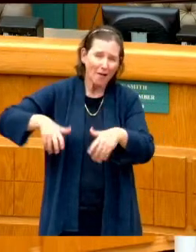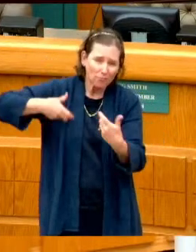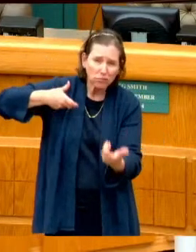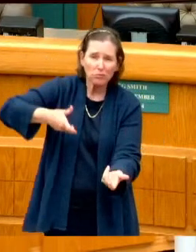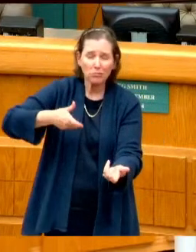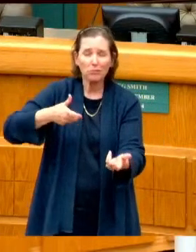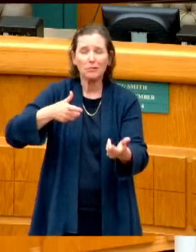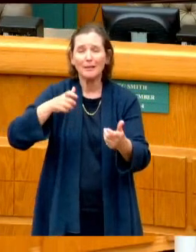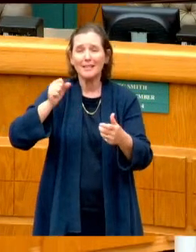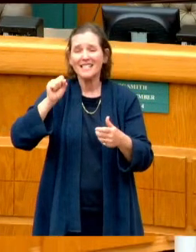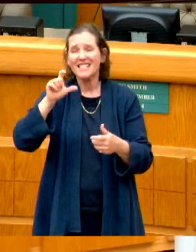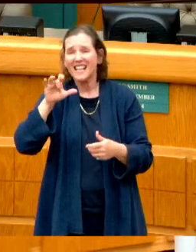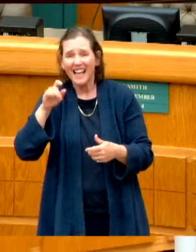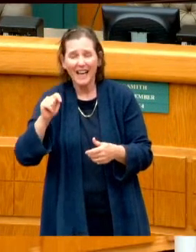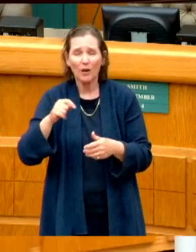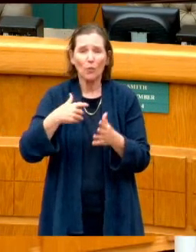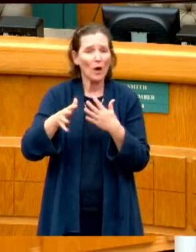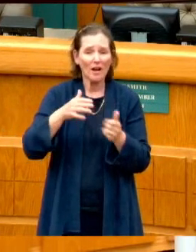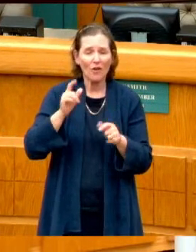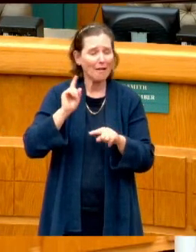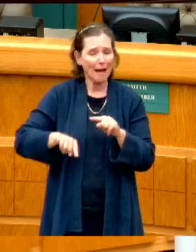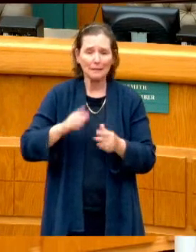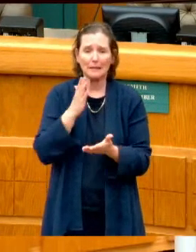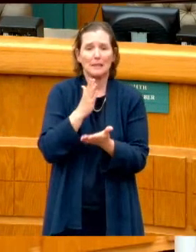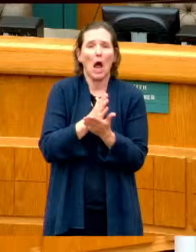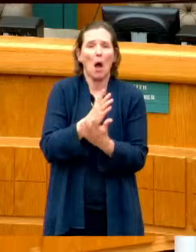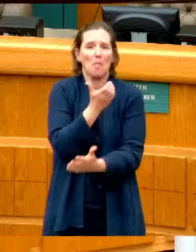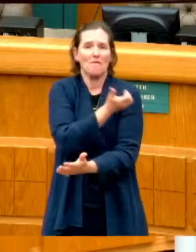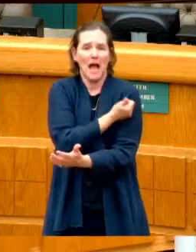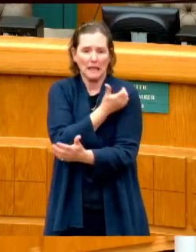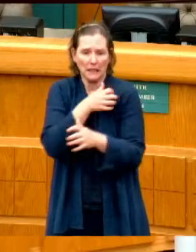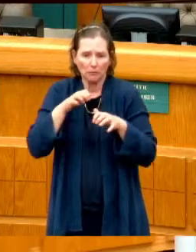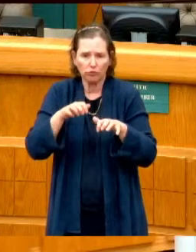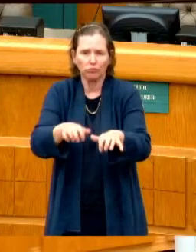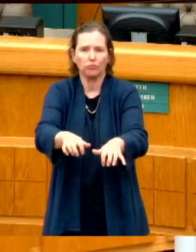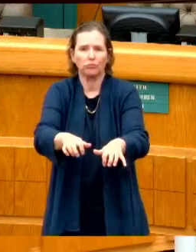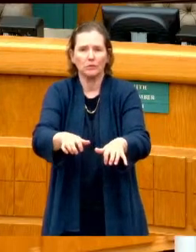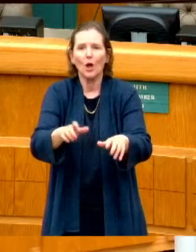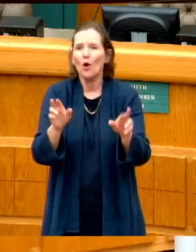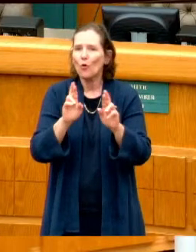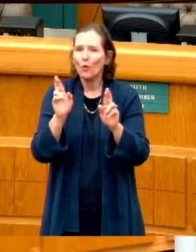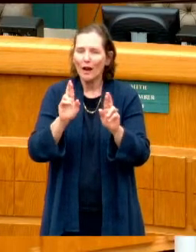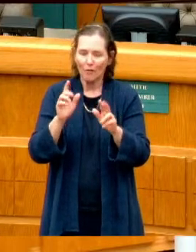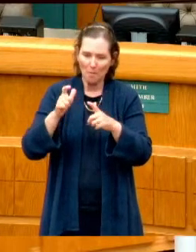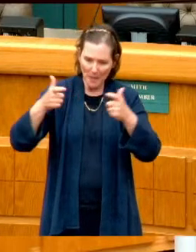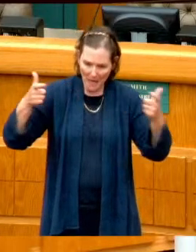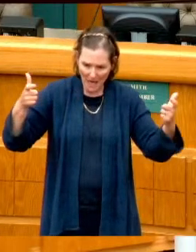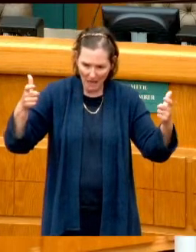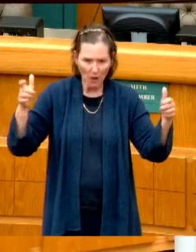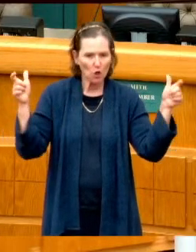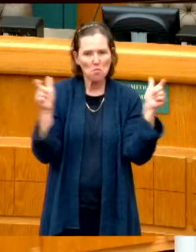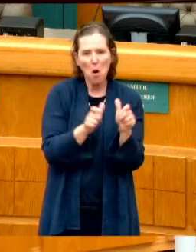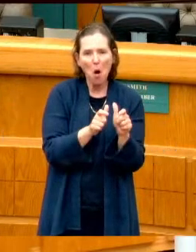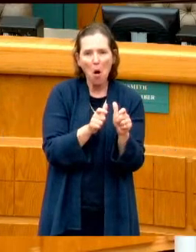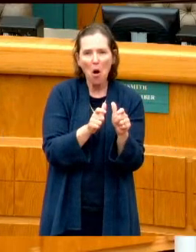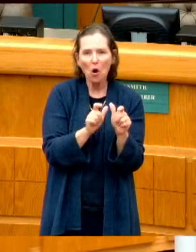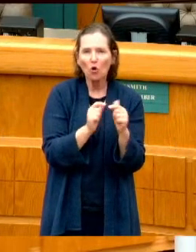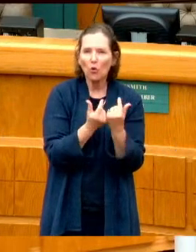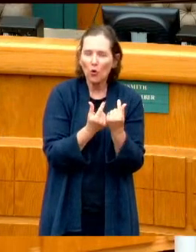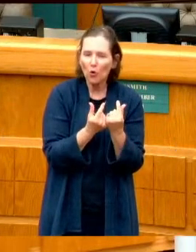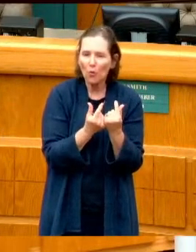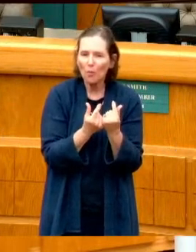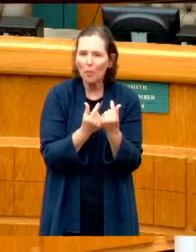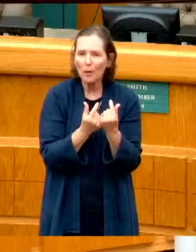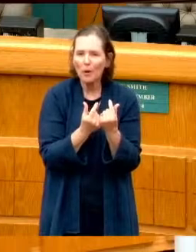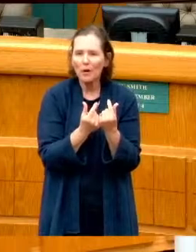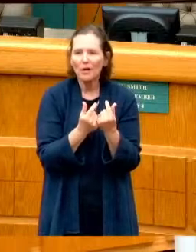We are ready to go indoors and out. We're ready to go small, medium, and large. We're ready to come to the